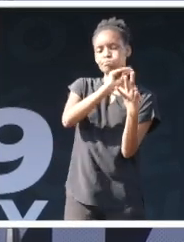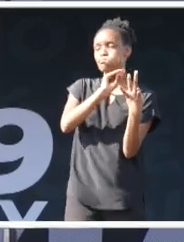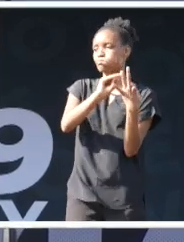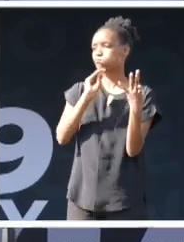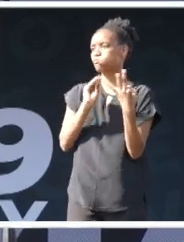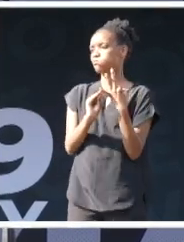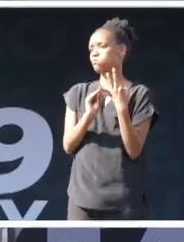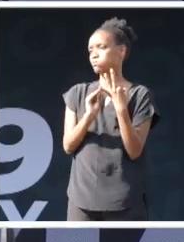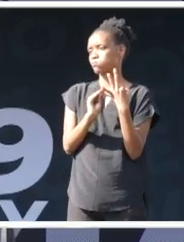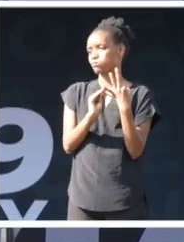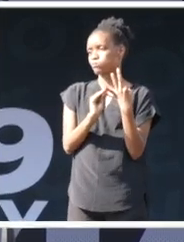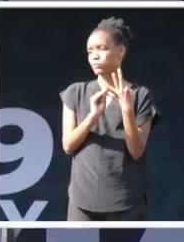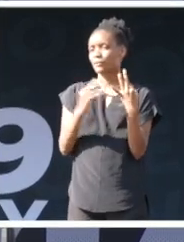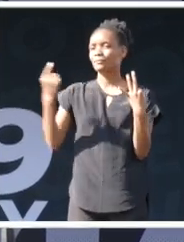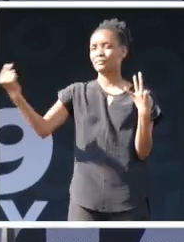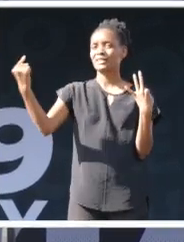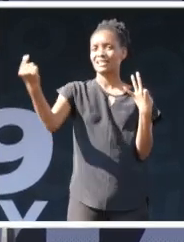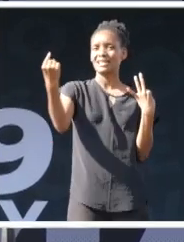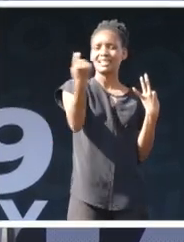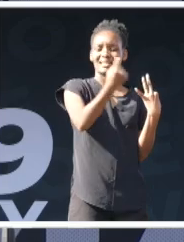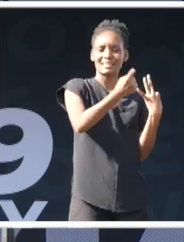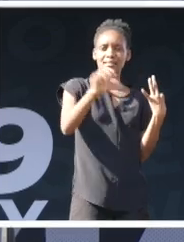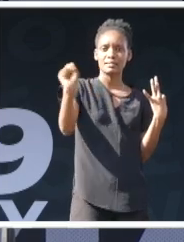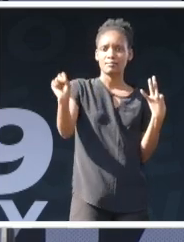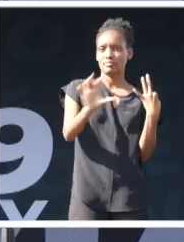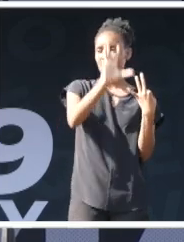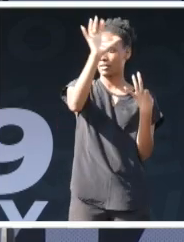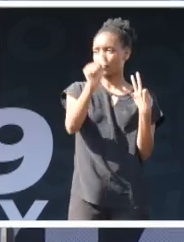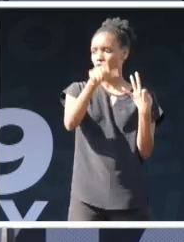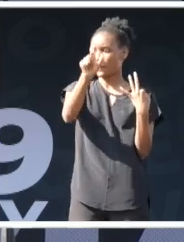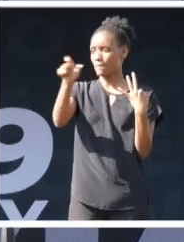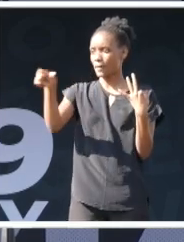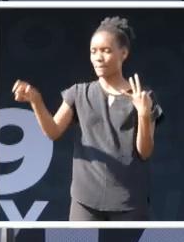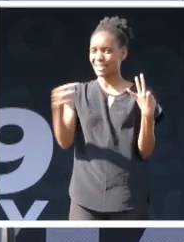Every voter in South Africa